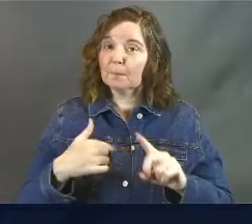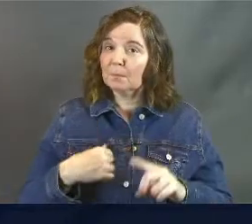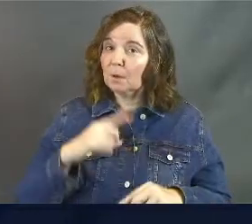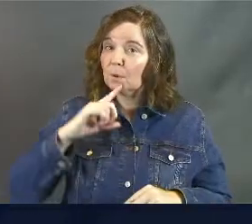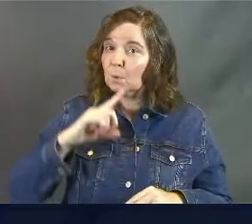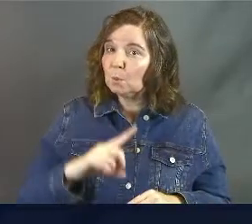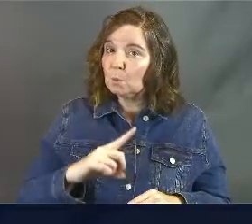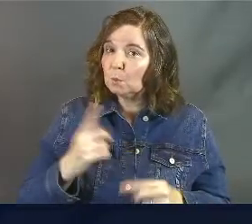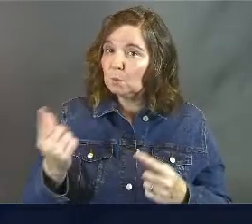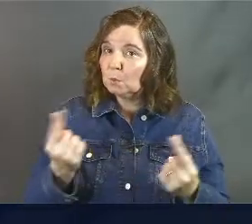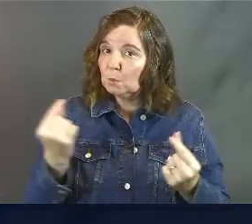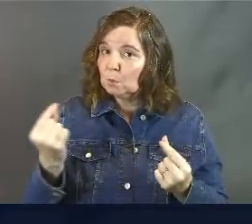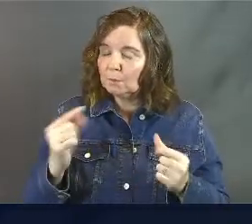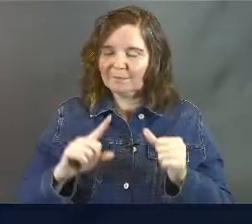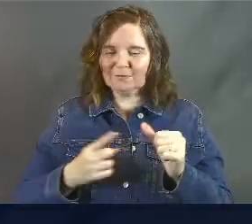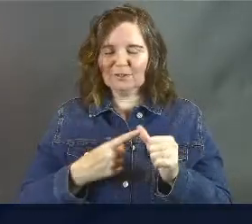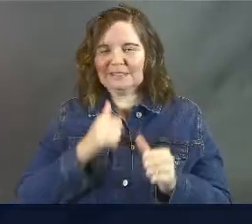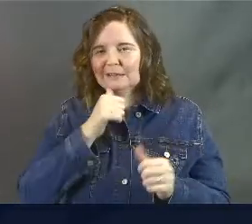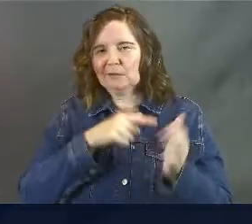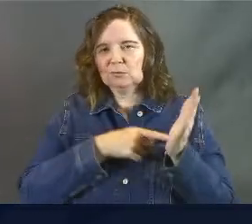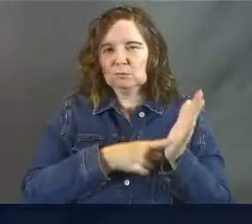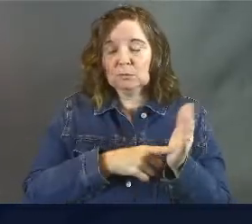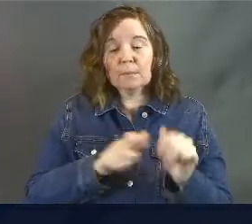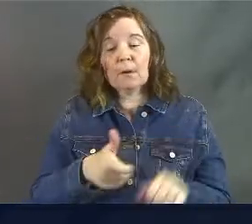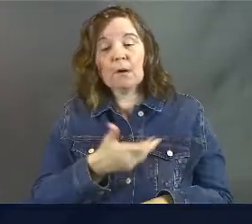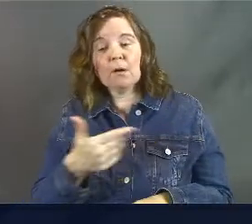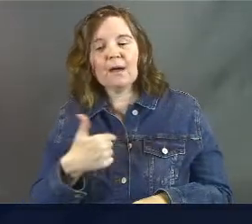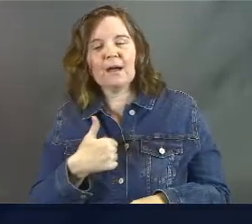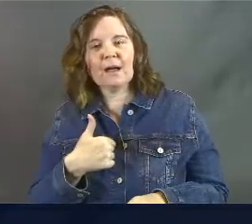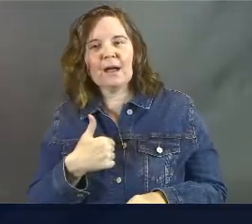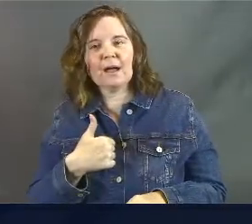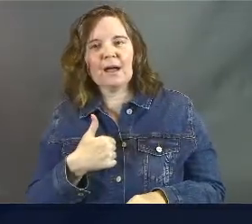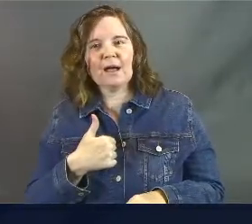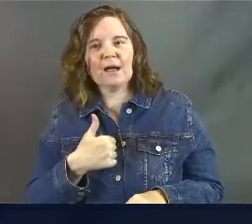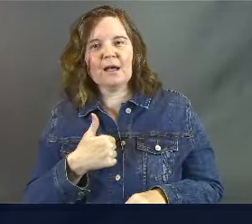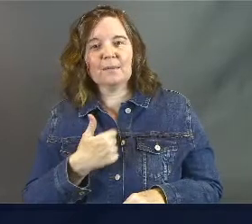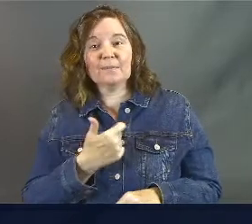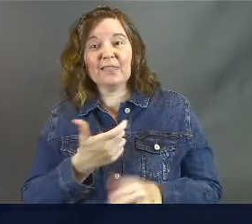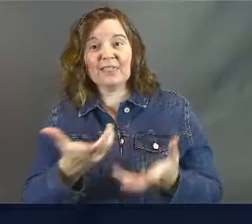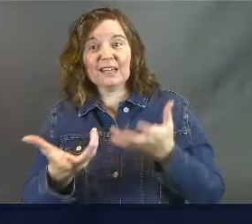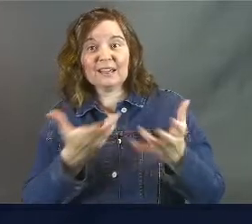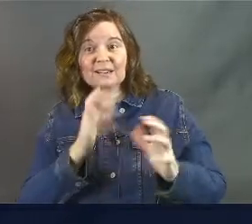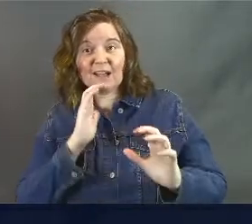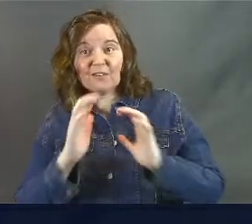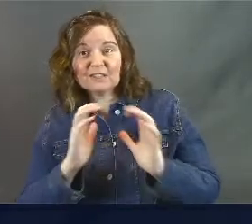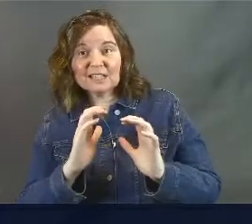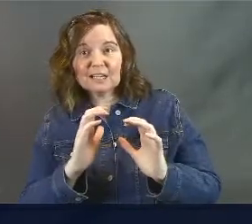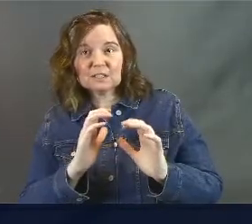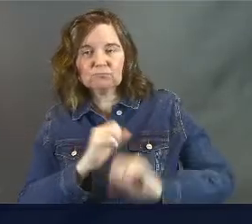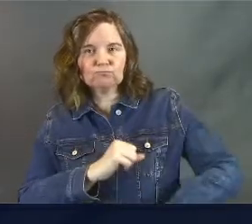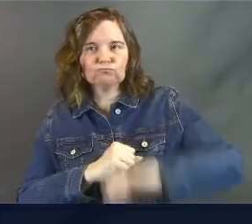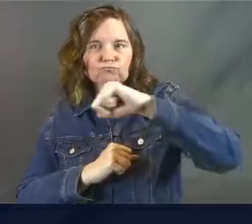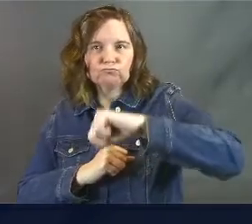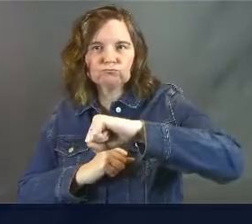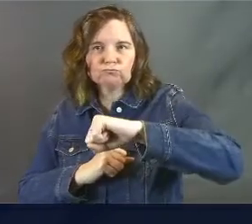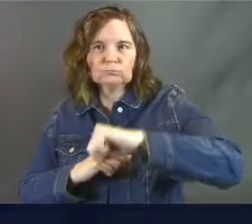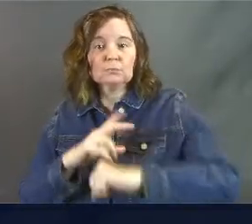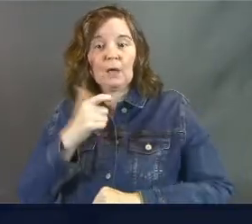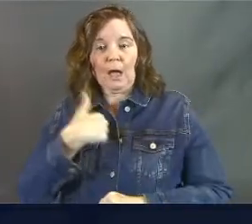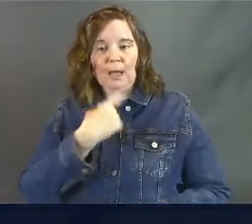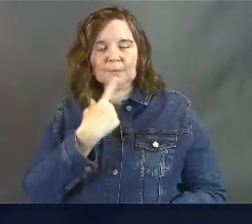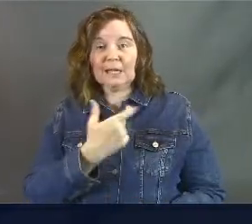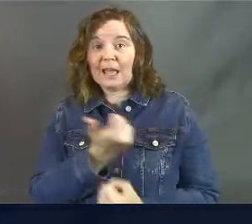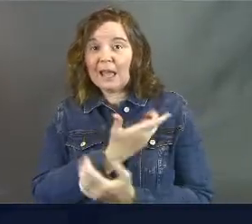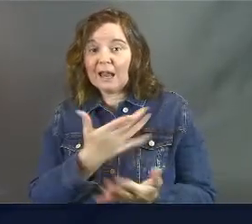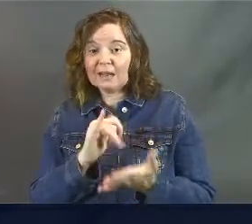I really end up doing is, first off, it's not true. But the other thing is I'm shutting down any conversation about color. Is I'm